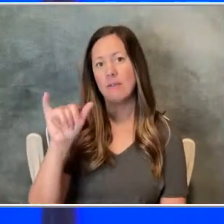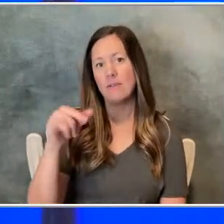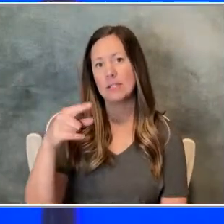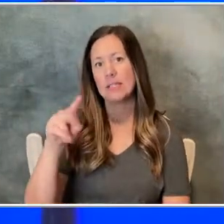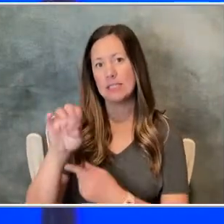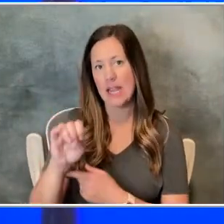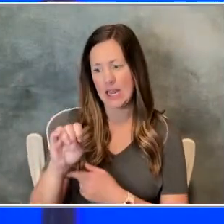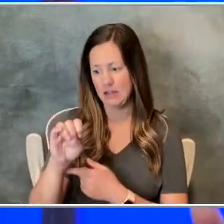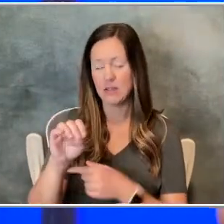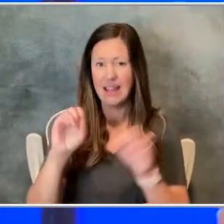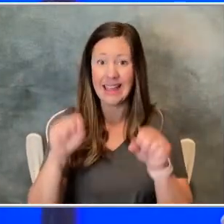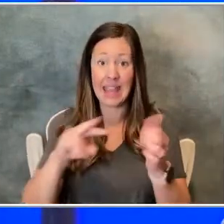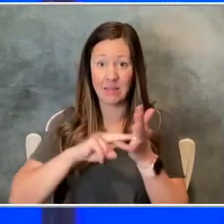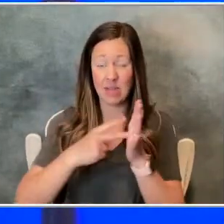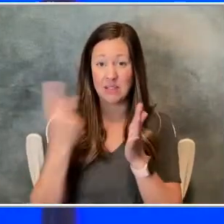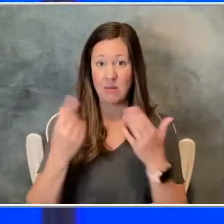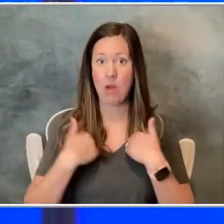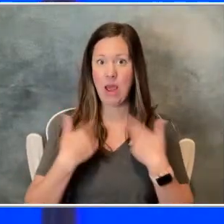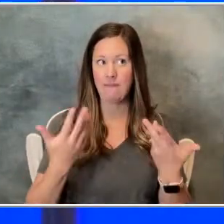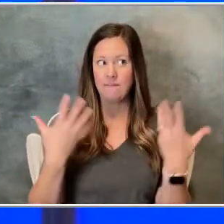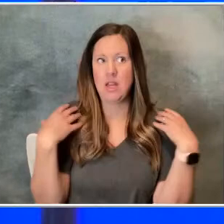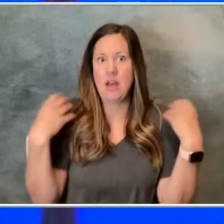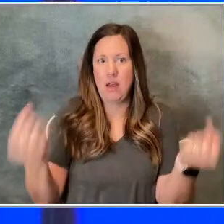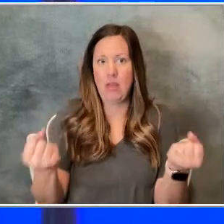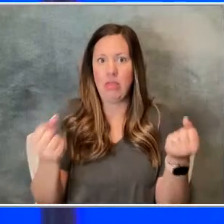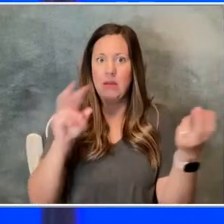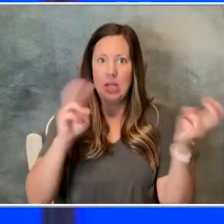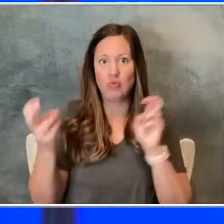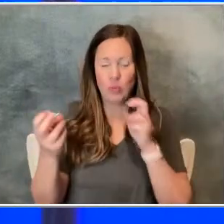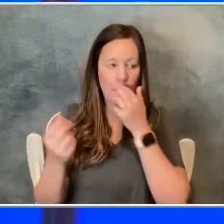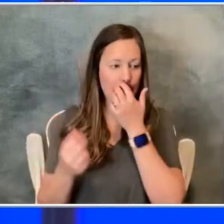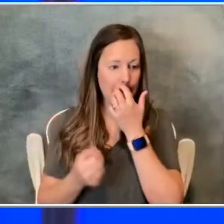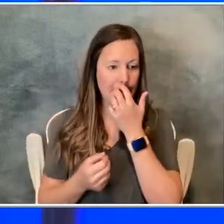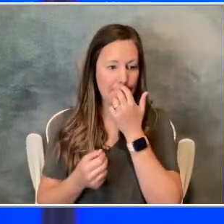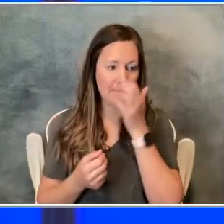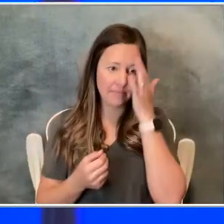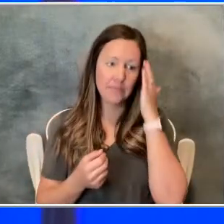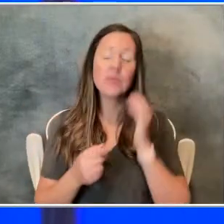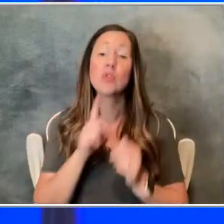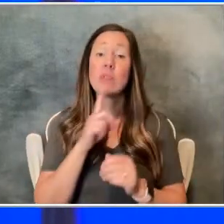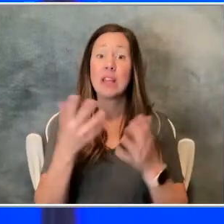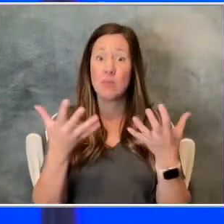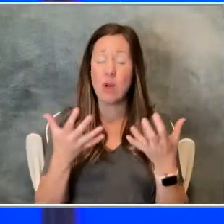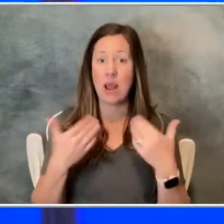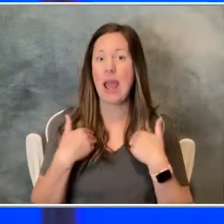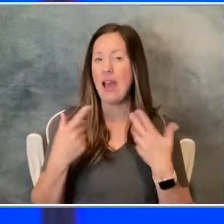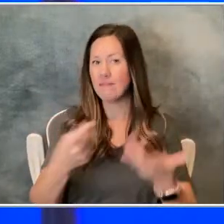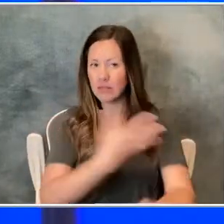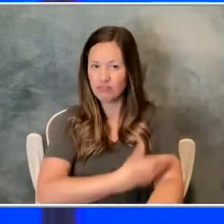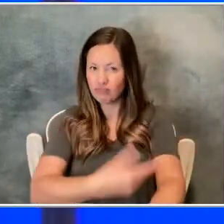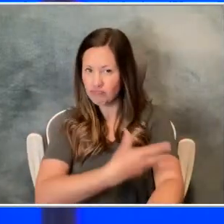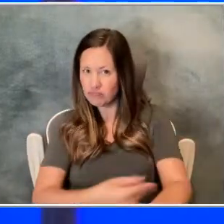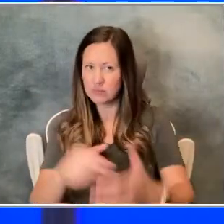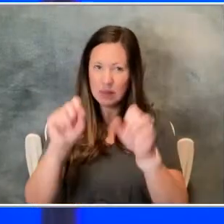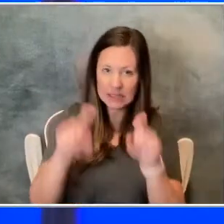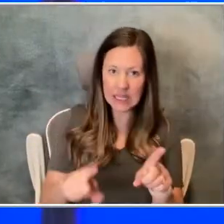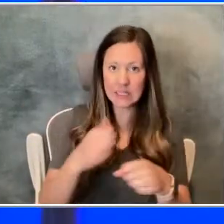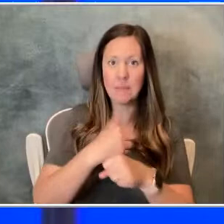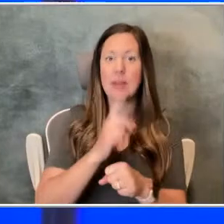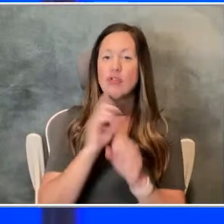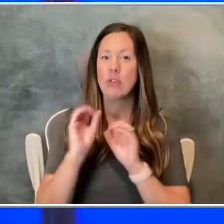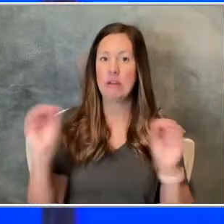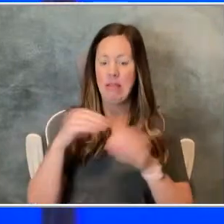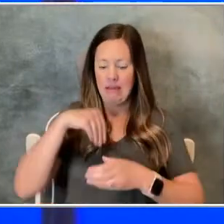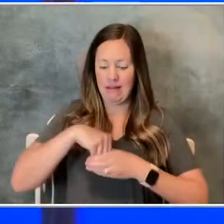underlying medical condition. That's possible, right? And so certainly we would want to do a workup to be sure that there's not something physical that